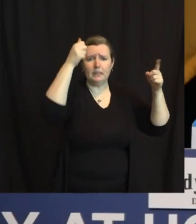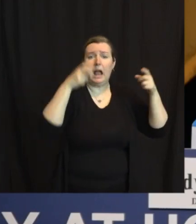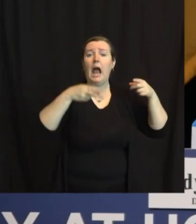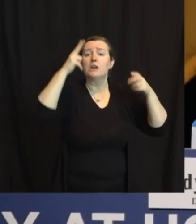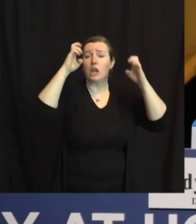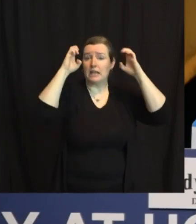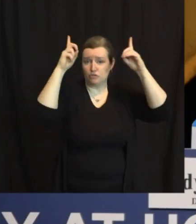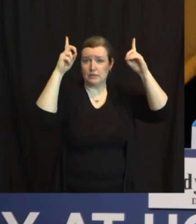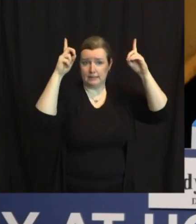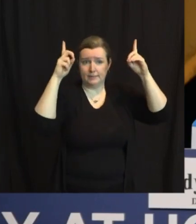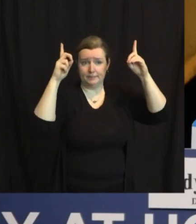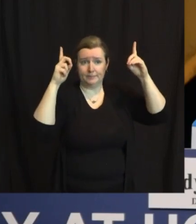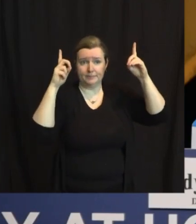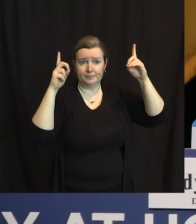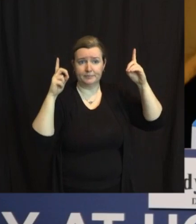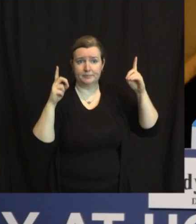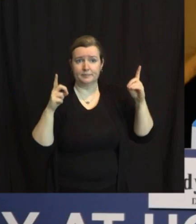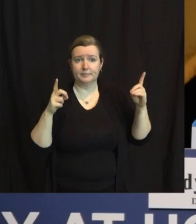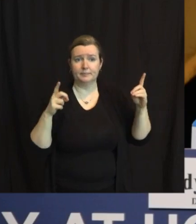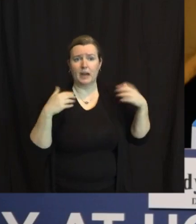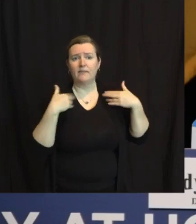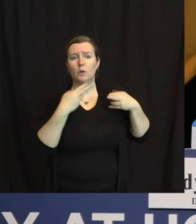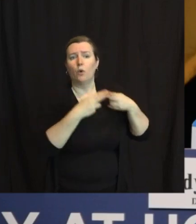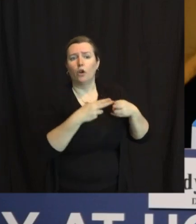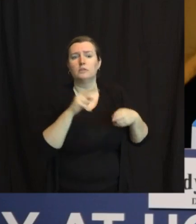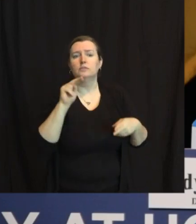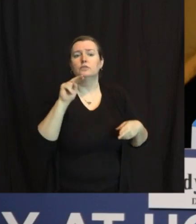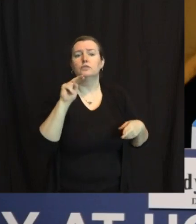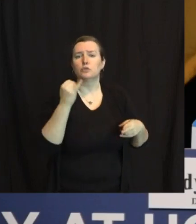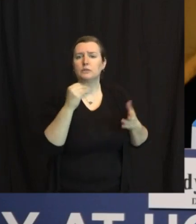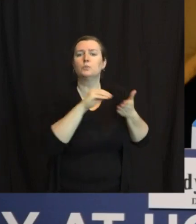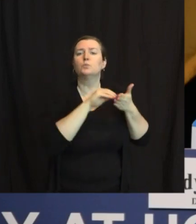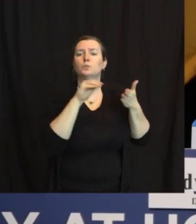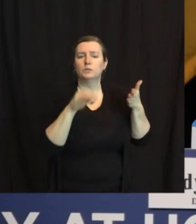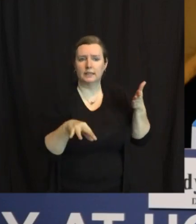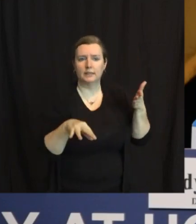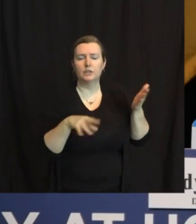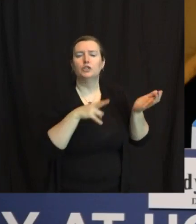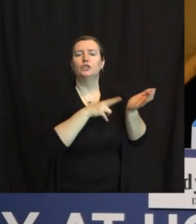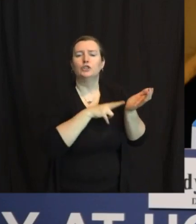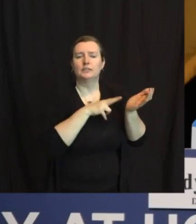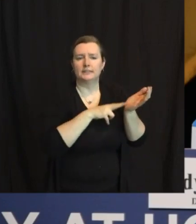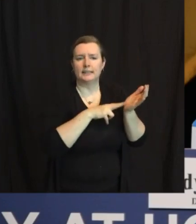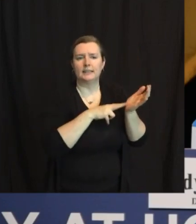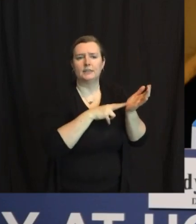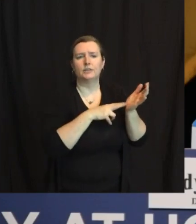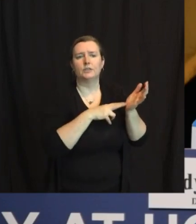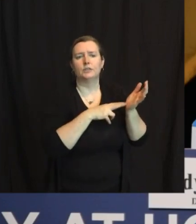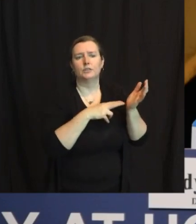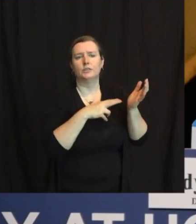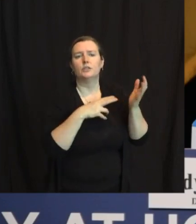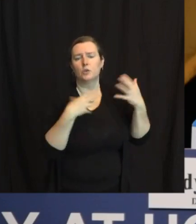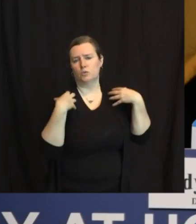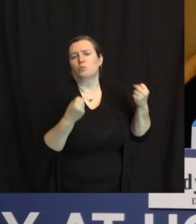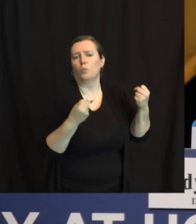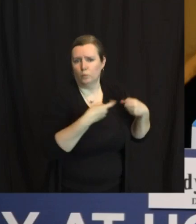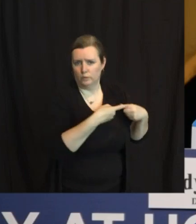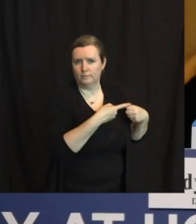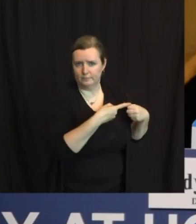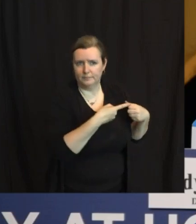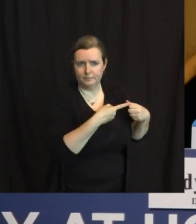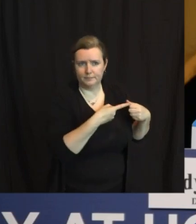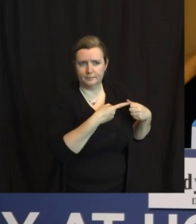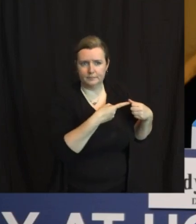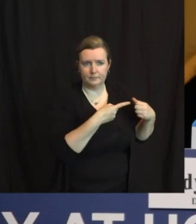Jersey Student Nurse Strong, an initiative that will match interested students who meet the eligibility